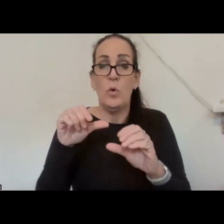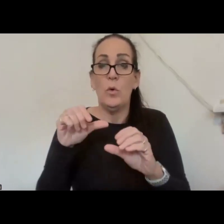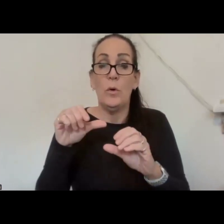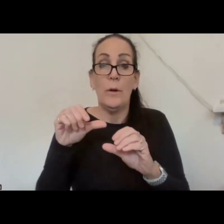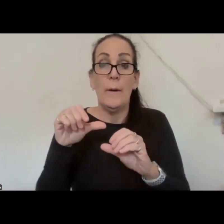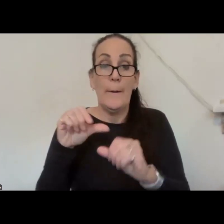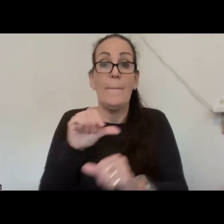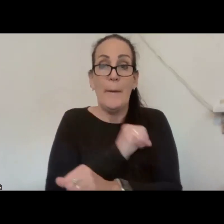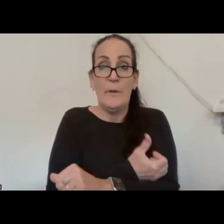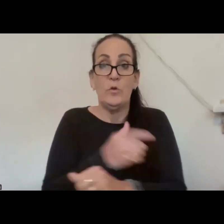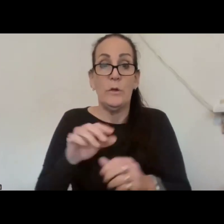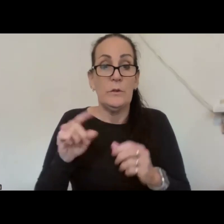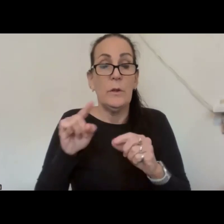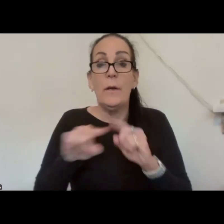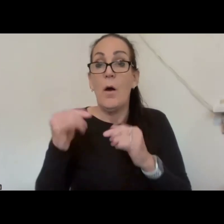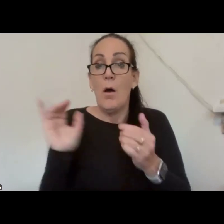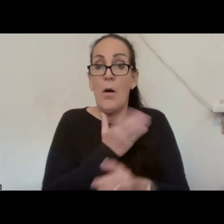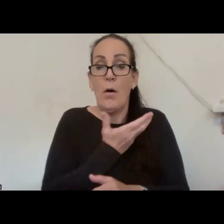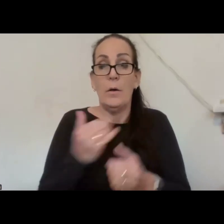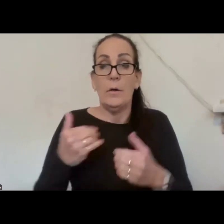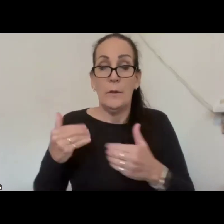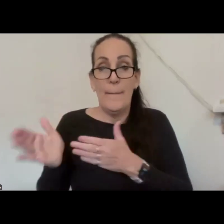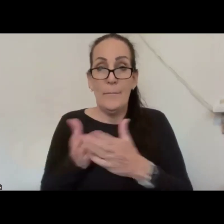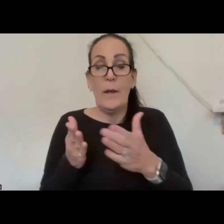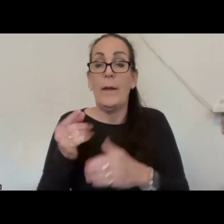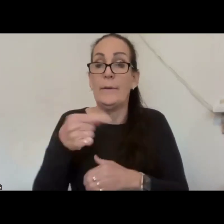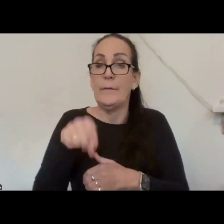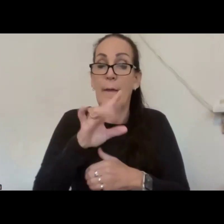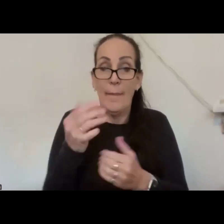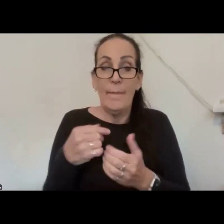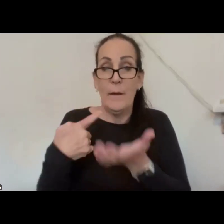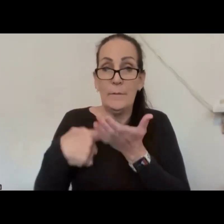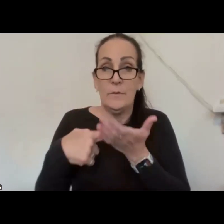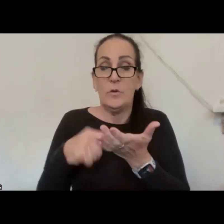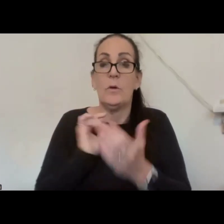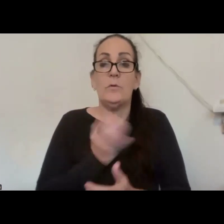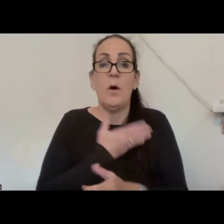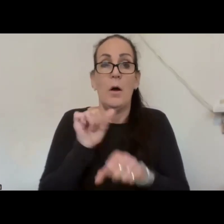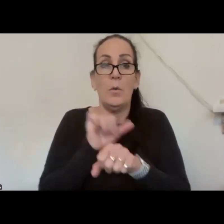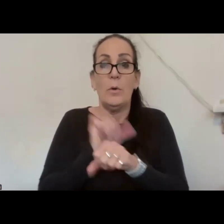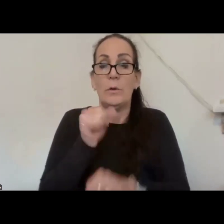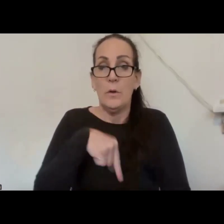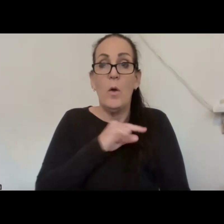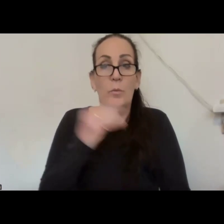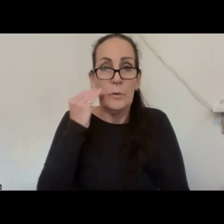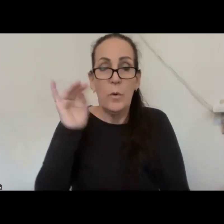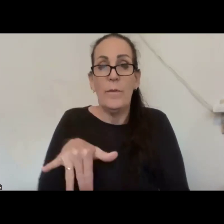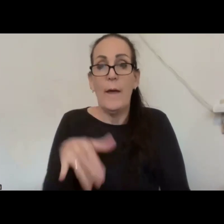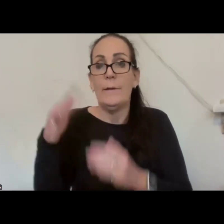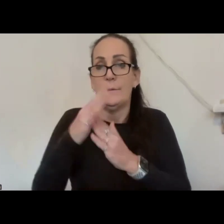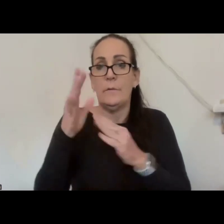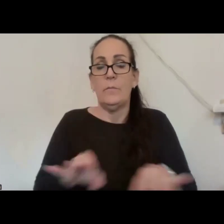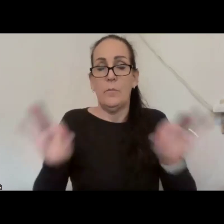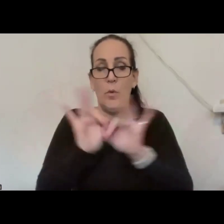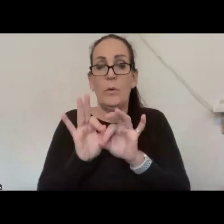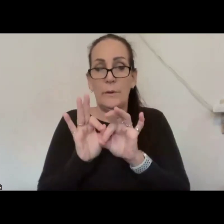plan, they specifically called out our work with family caregivers. We know that that is the top